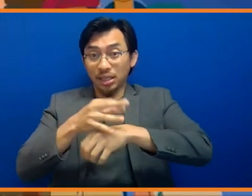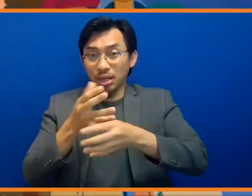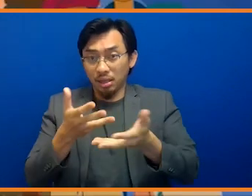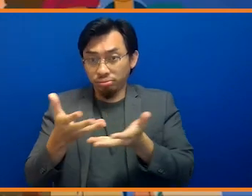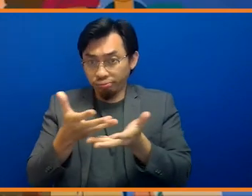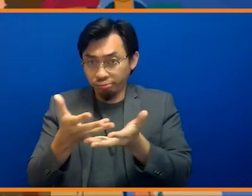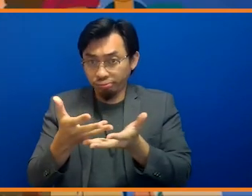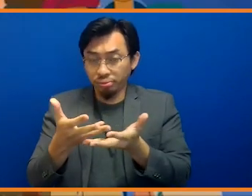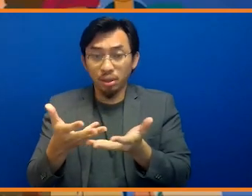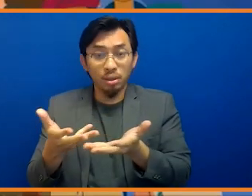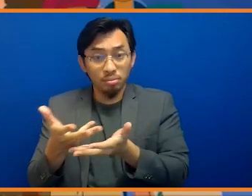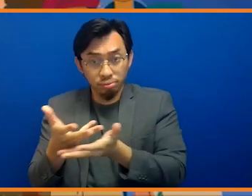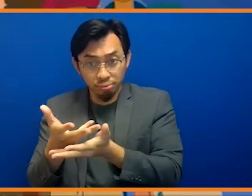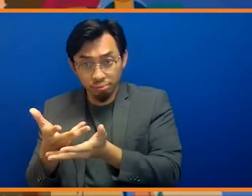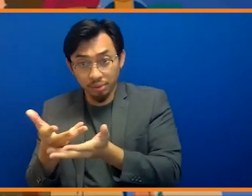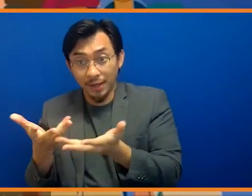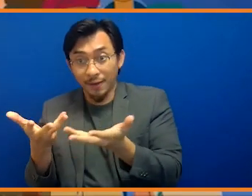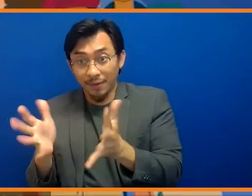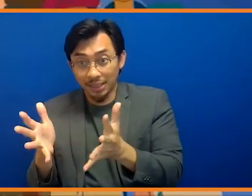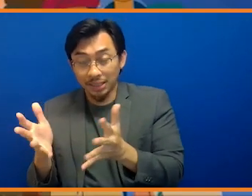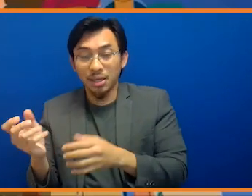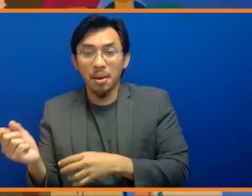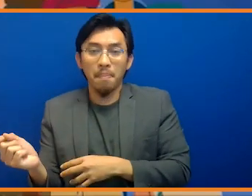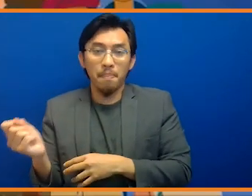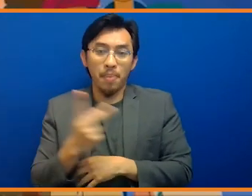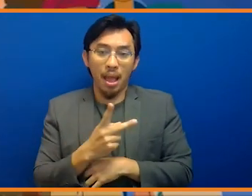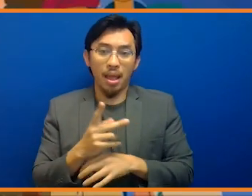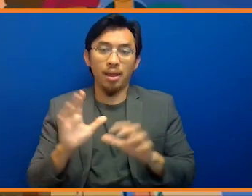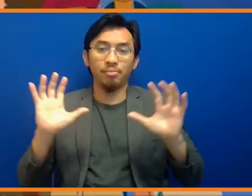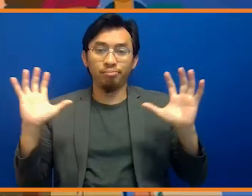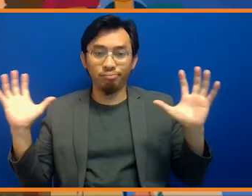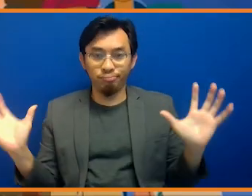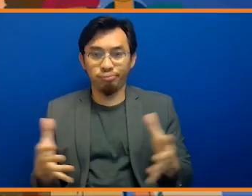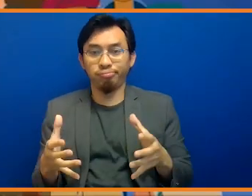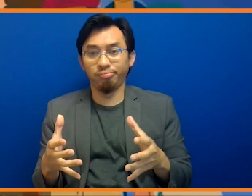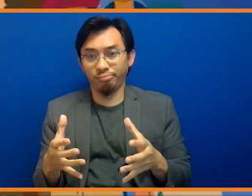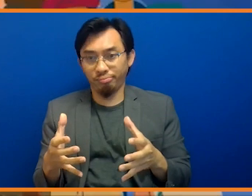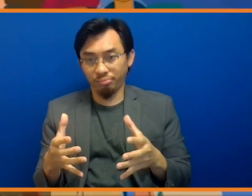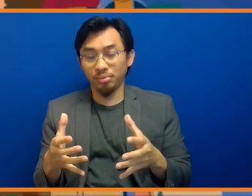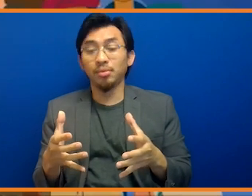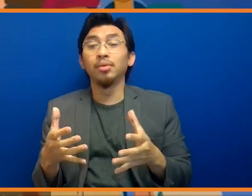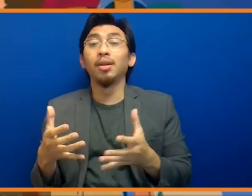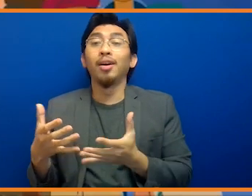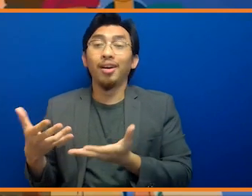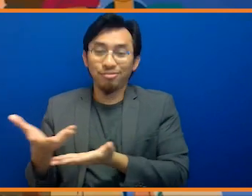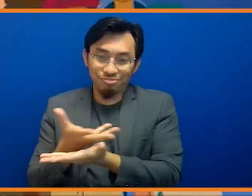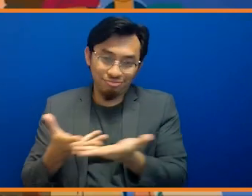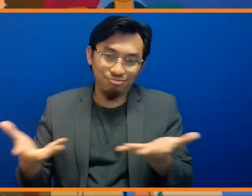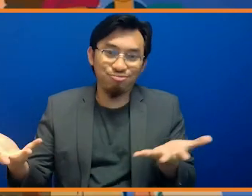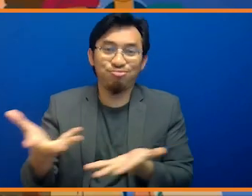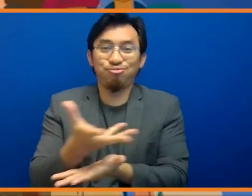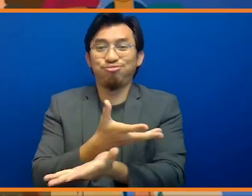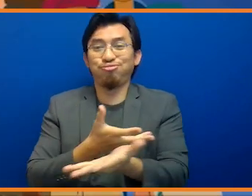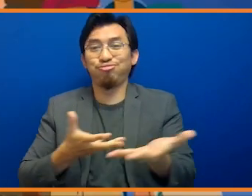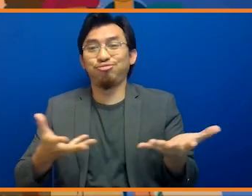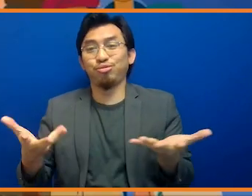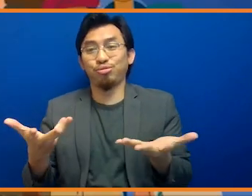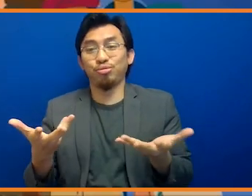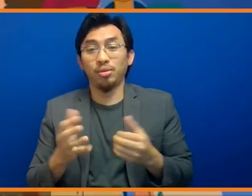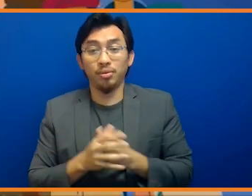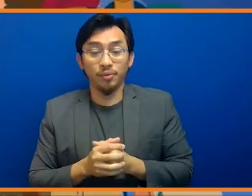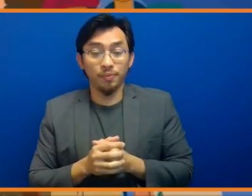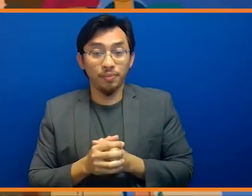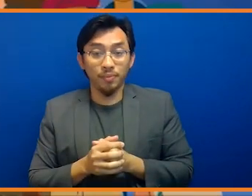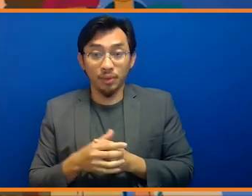after that we going back to the main hall, and then we will discuss about this. Hi, where we can access